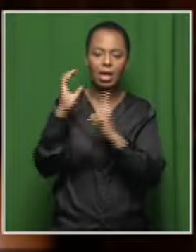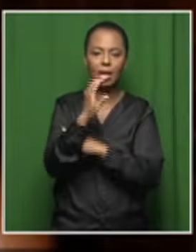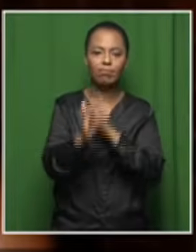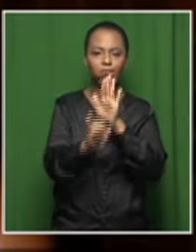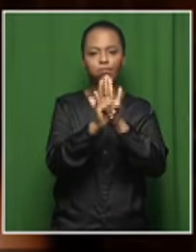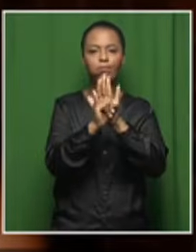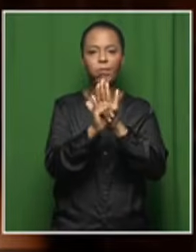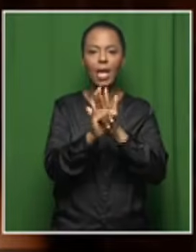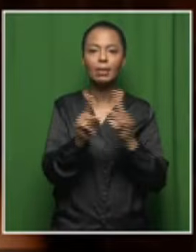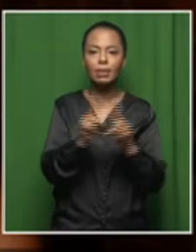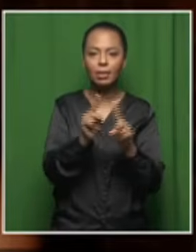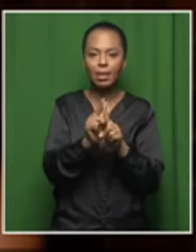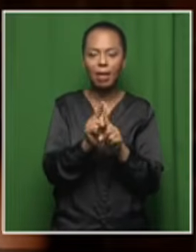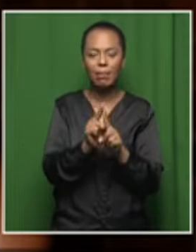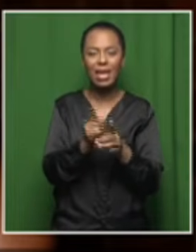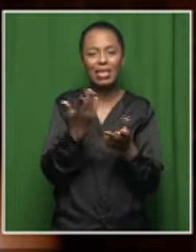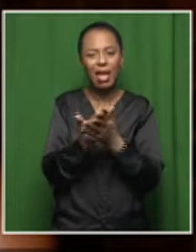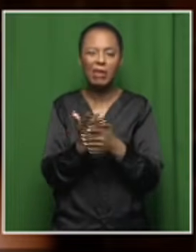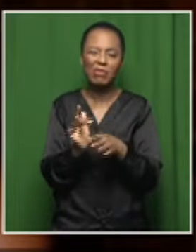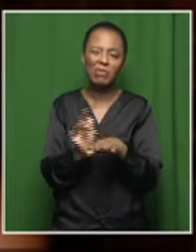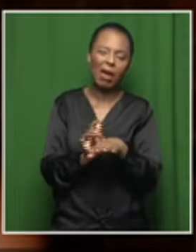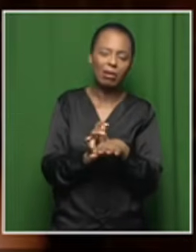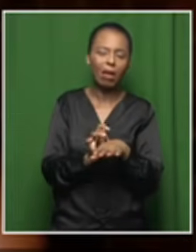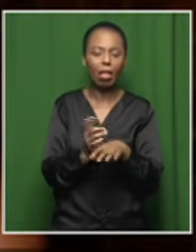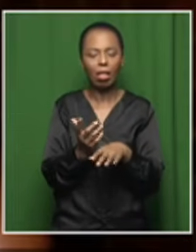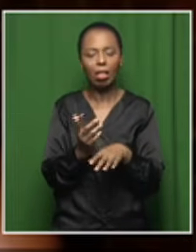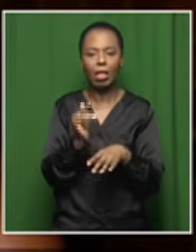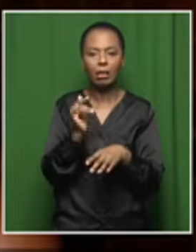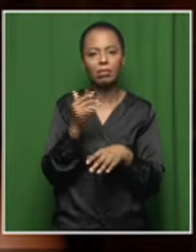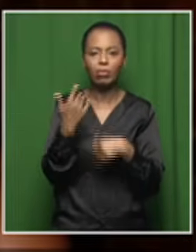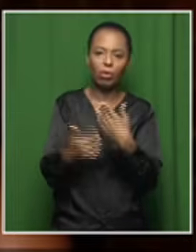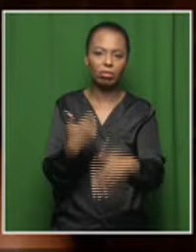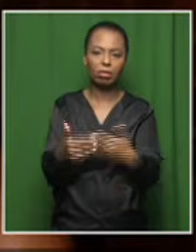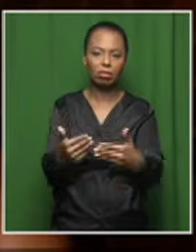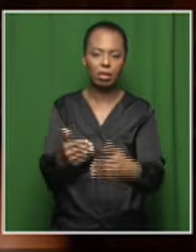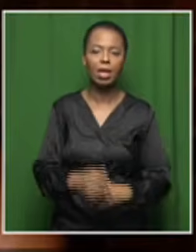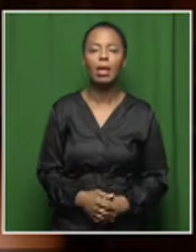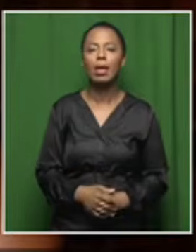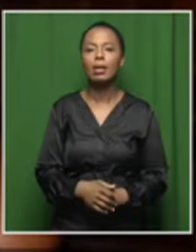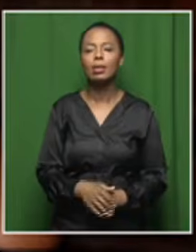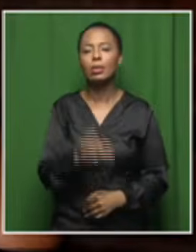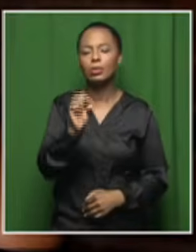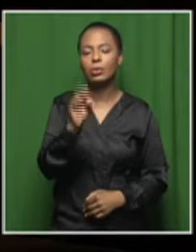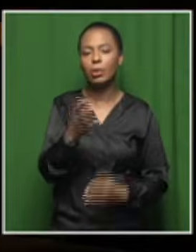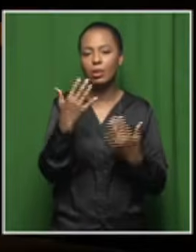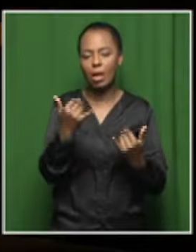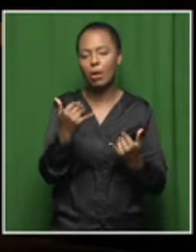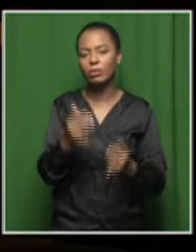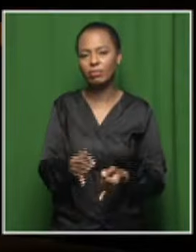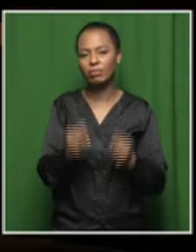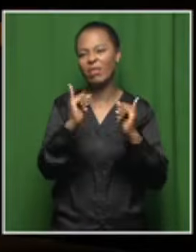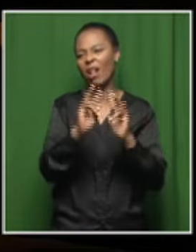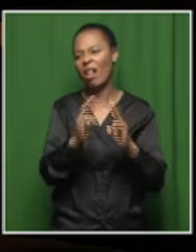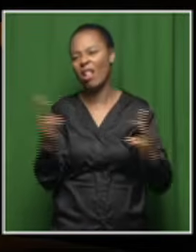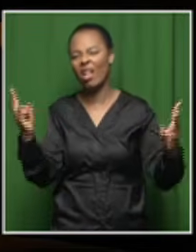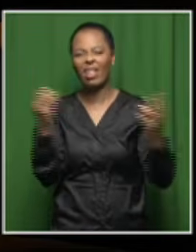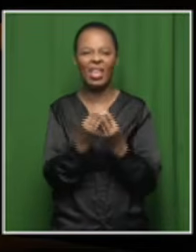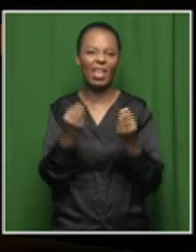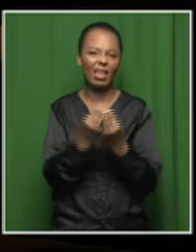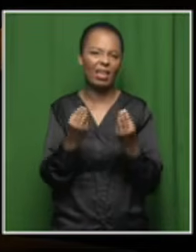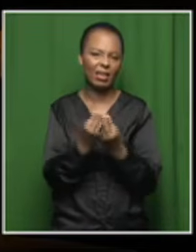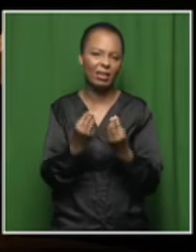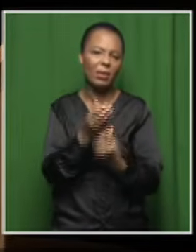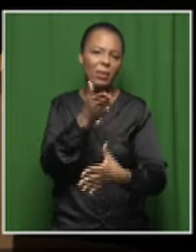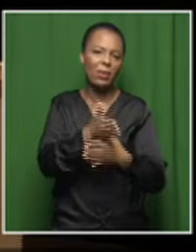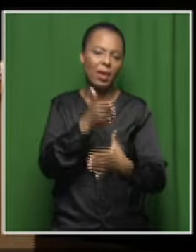how fragile that can be as time progresses. Yeah. So within the show, we also have a series of works by David Goldblatt, where he